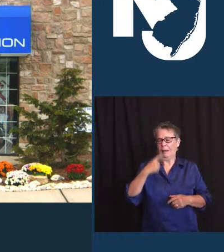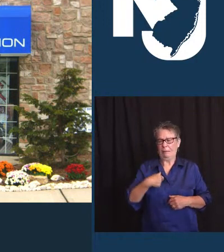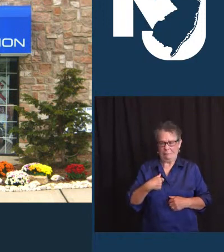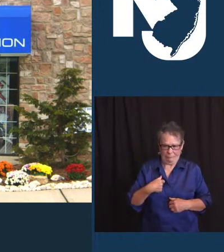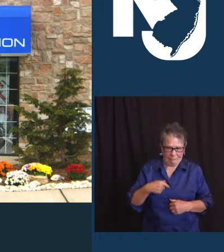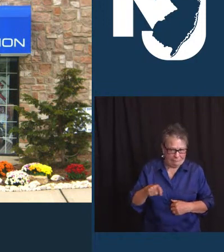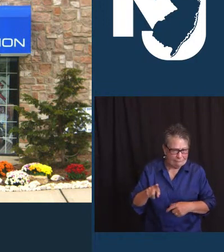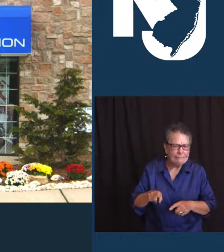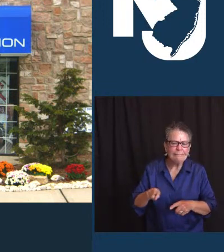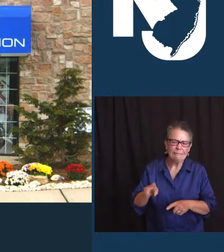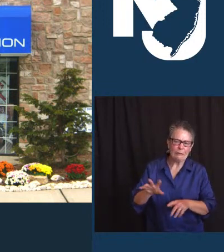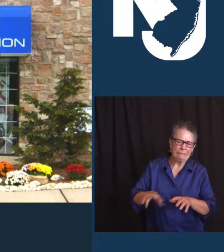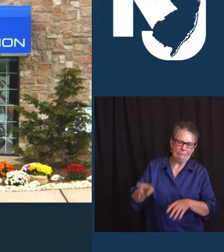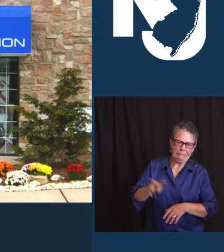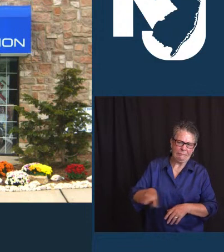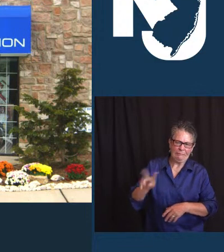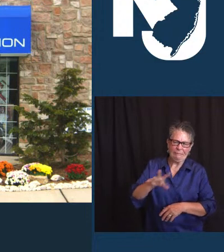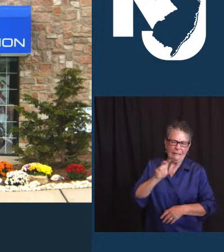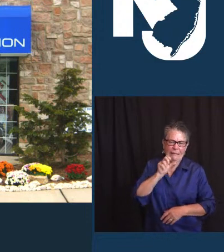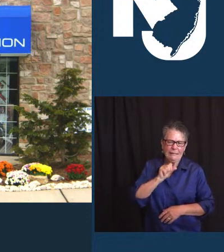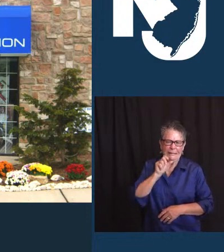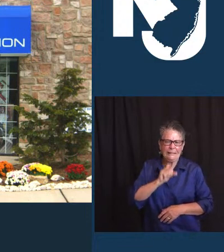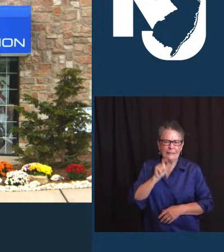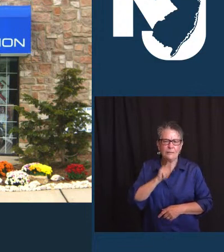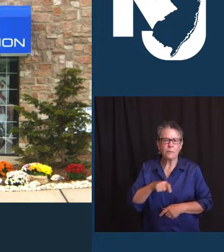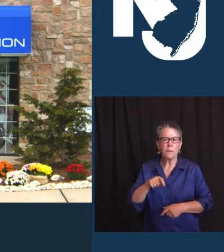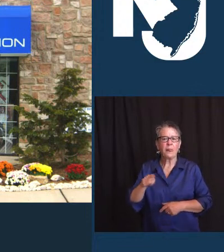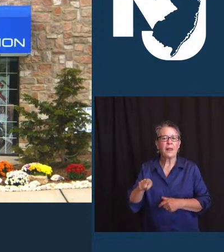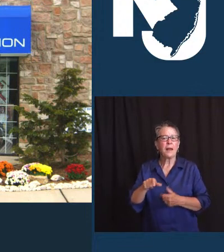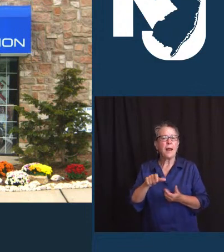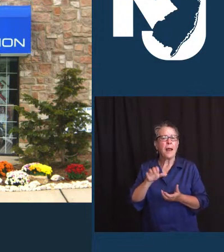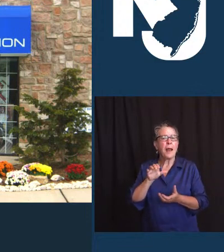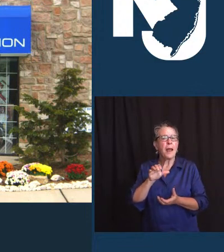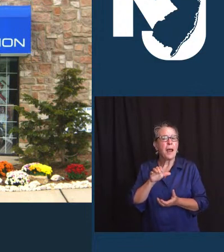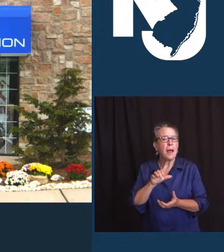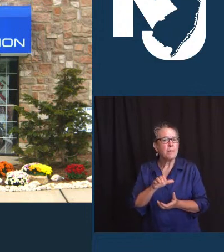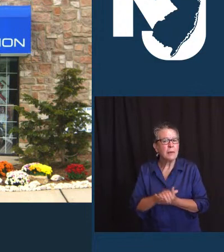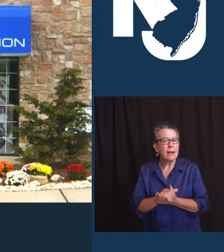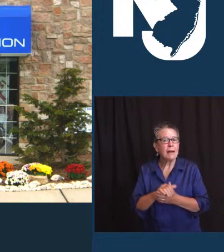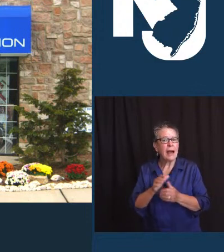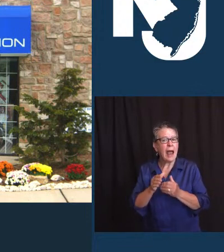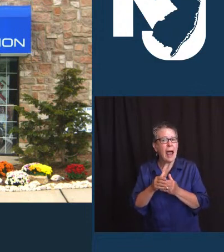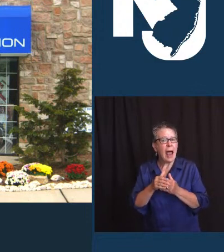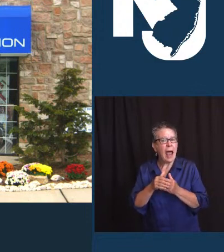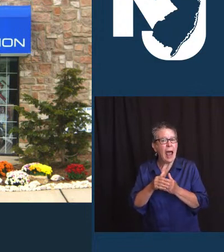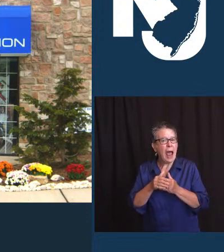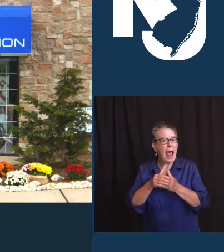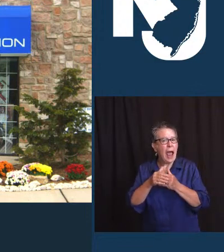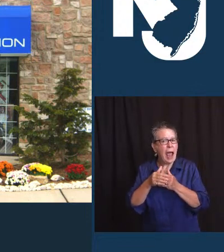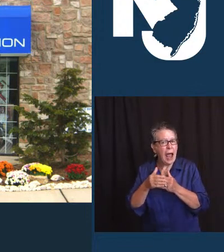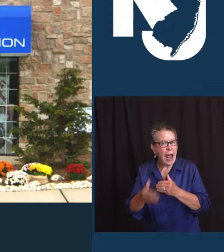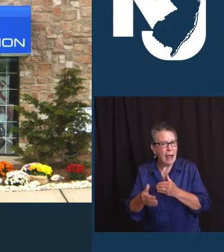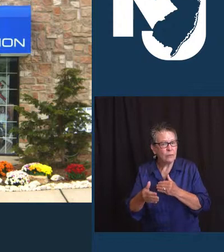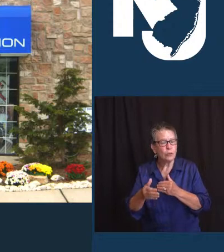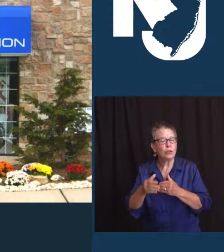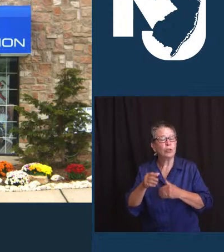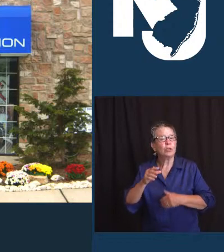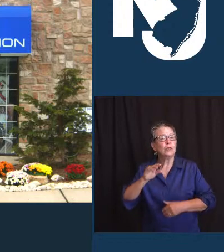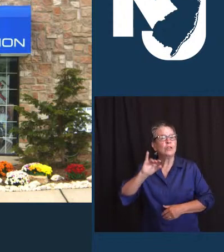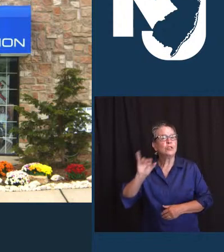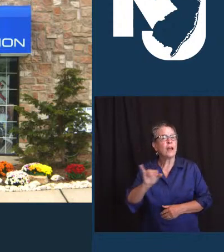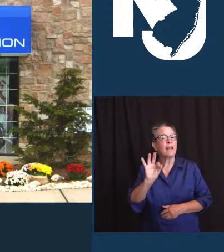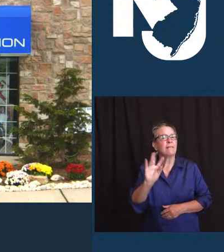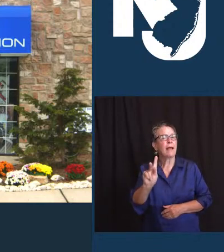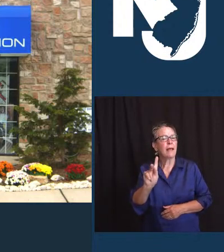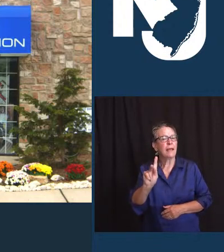after President Kennedy was killed. So this guy's been married since November 23rd, 1963, to give you an idea. He's been around here. And by